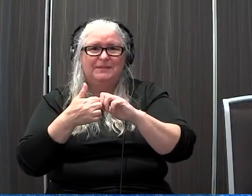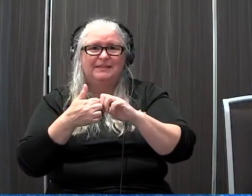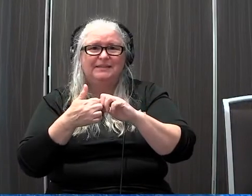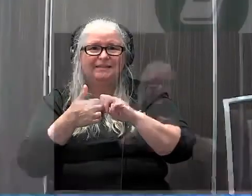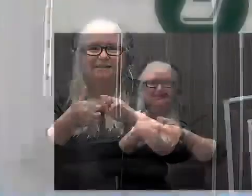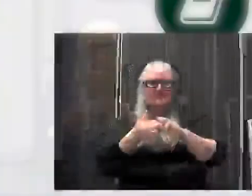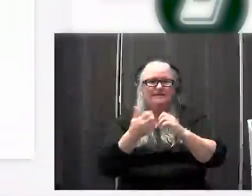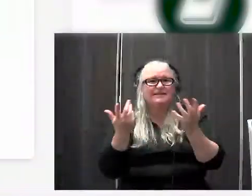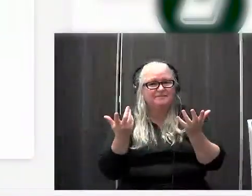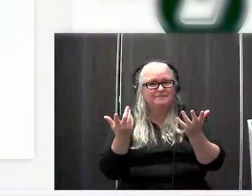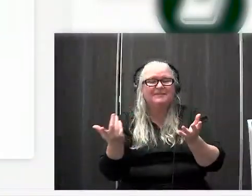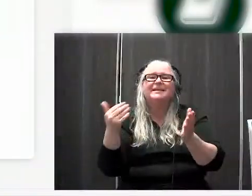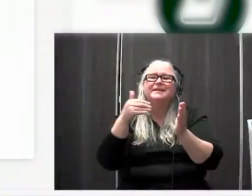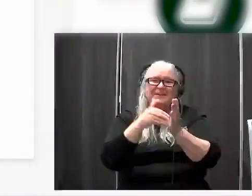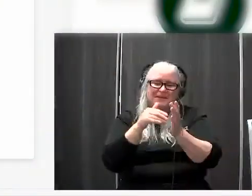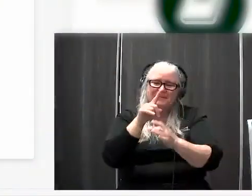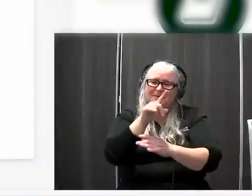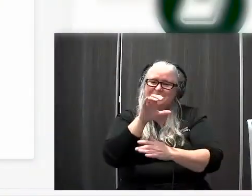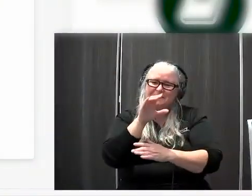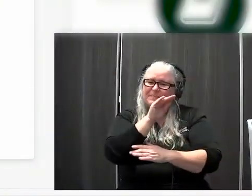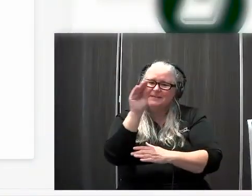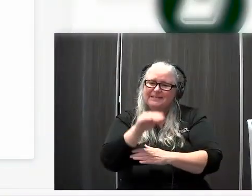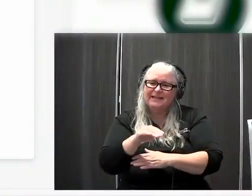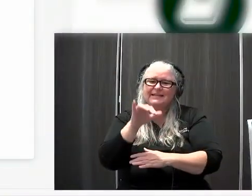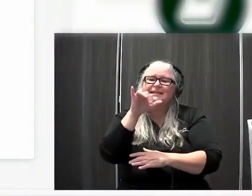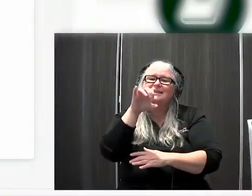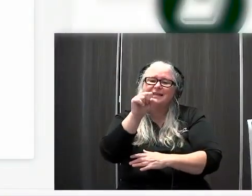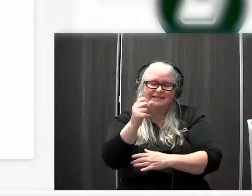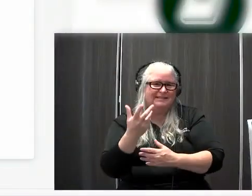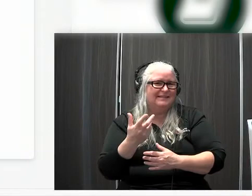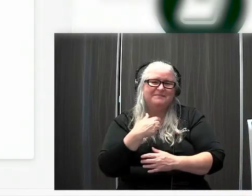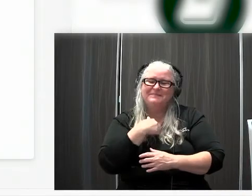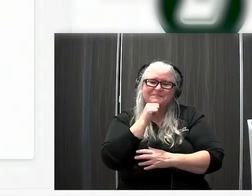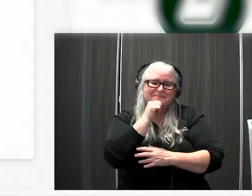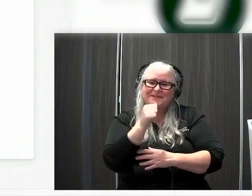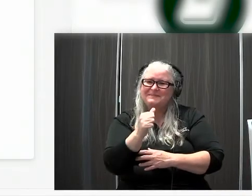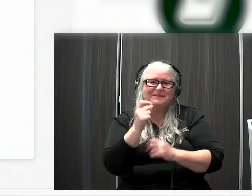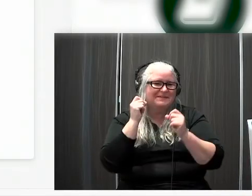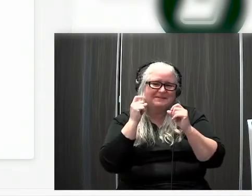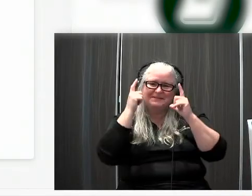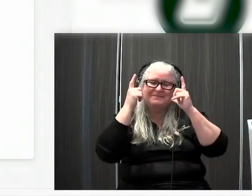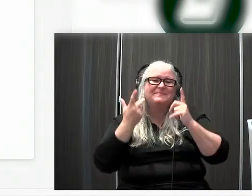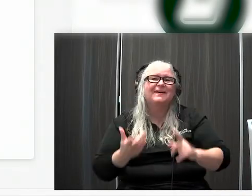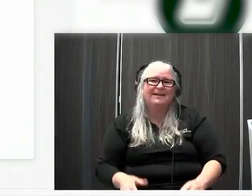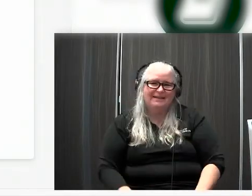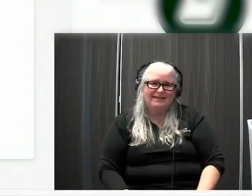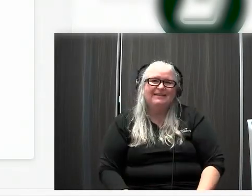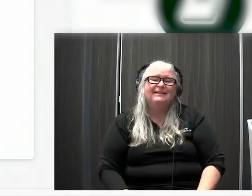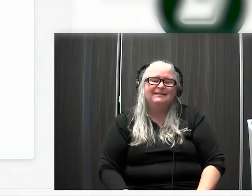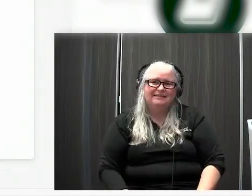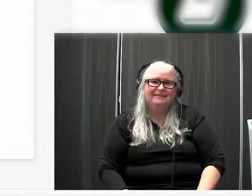All right, and again, 100% says yes. I'm not surprised by this. Balance difficulties are